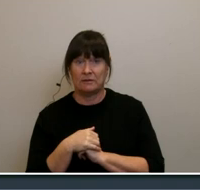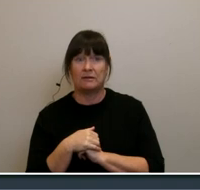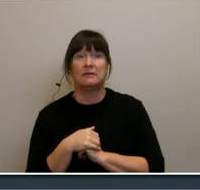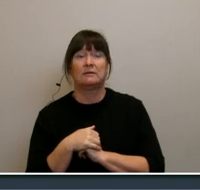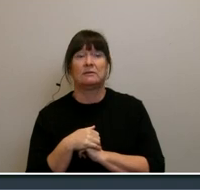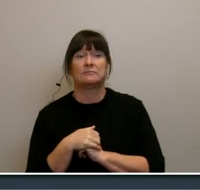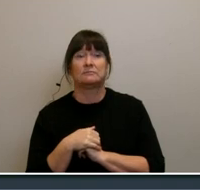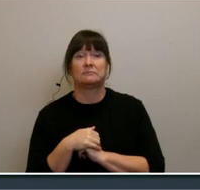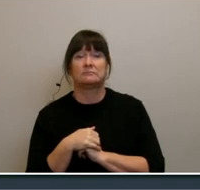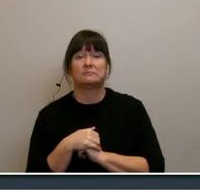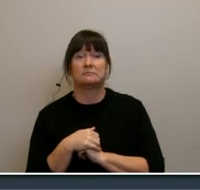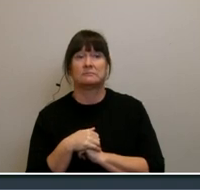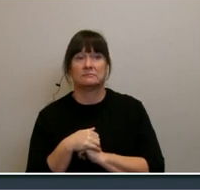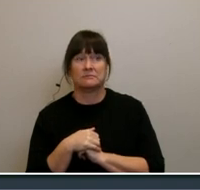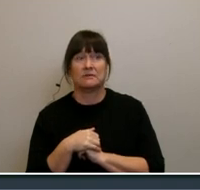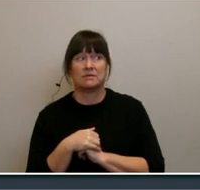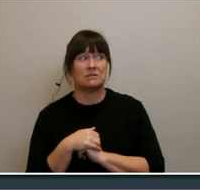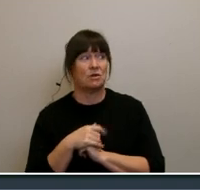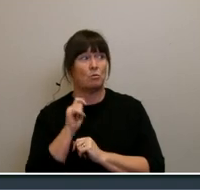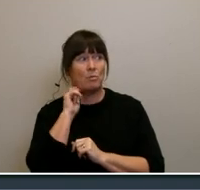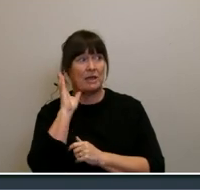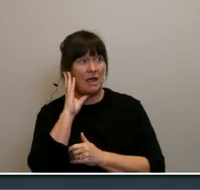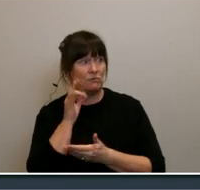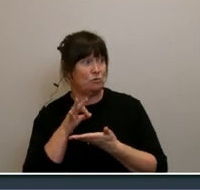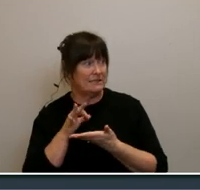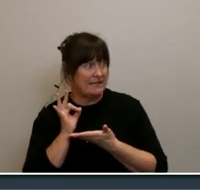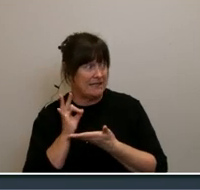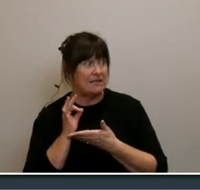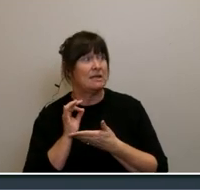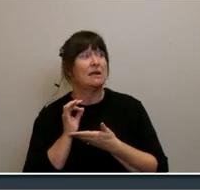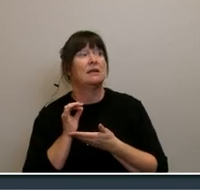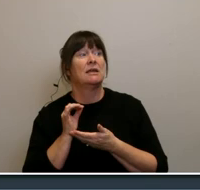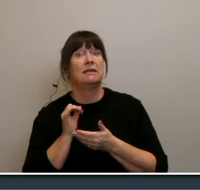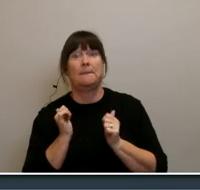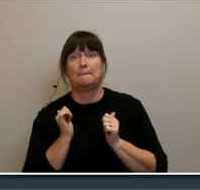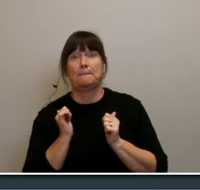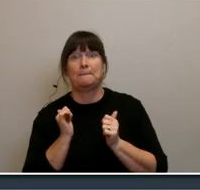there'll be some afternoon tea and then...